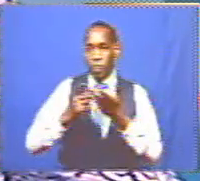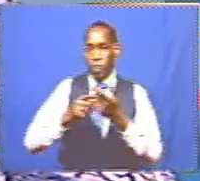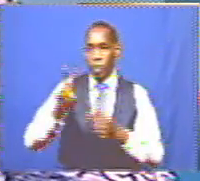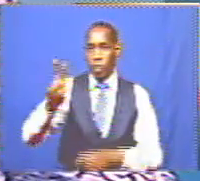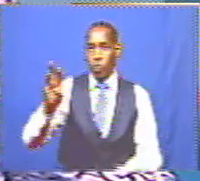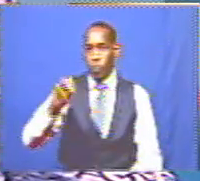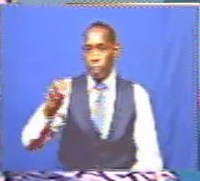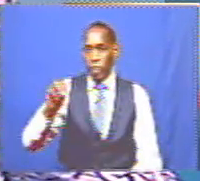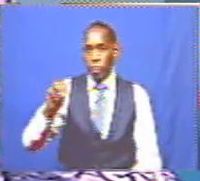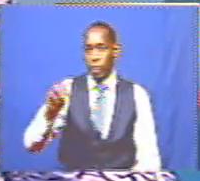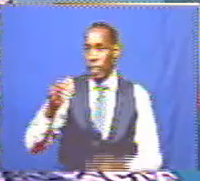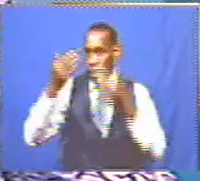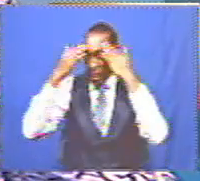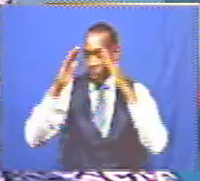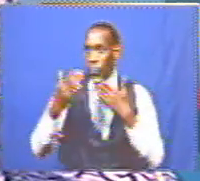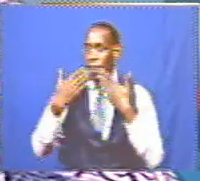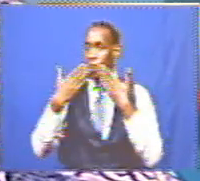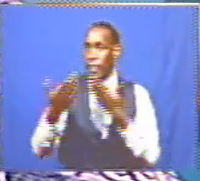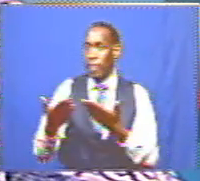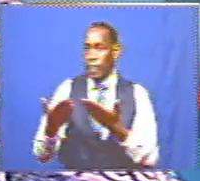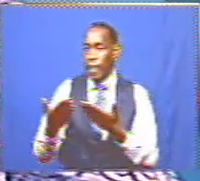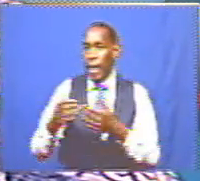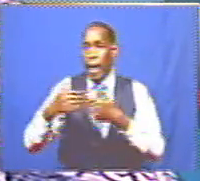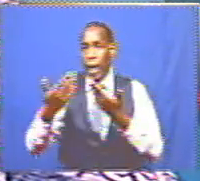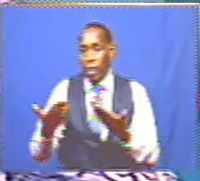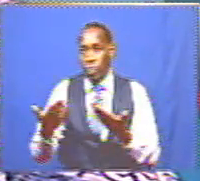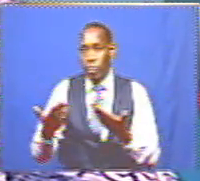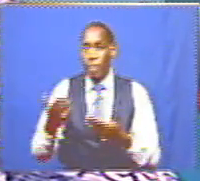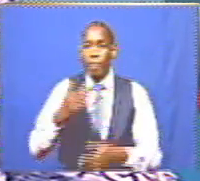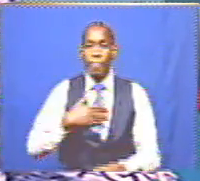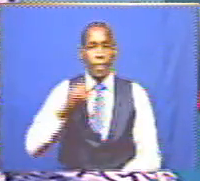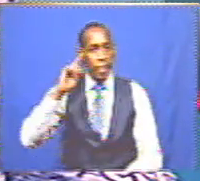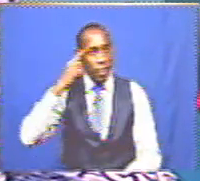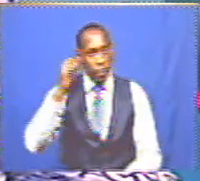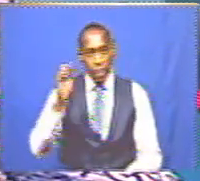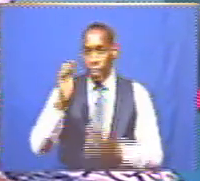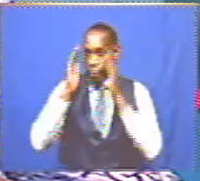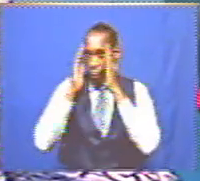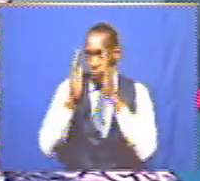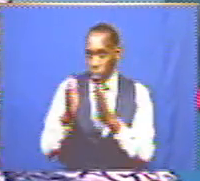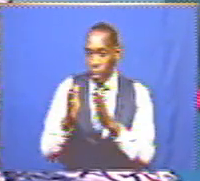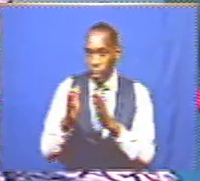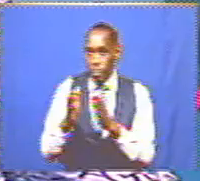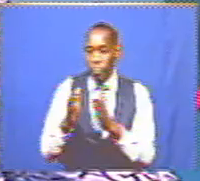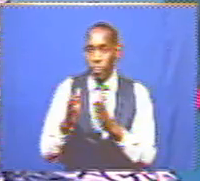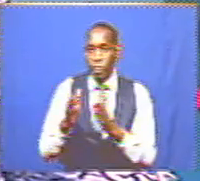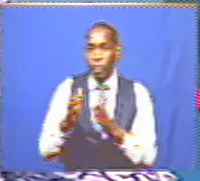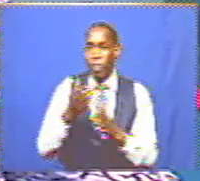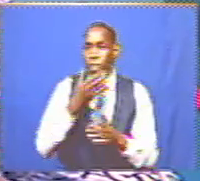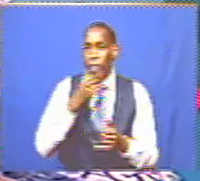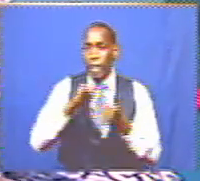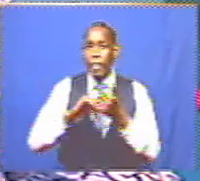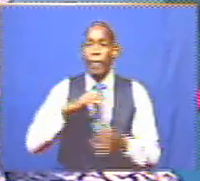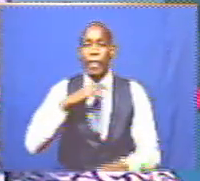what kind of a Thanksgiving or homecoming to do. So I thought that if I focus on widows and persons